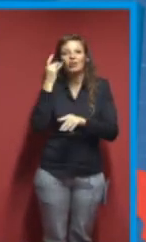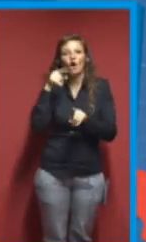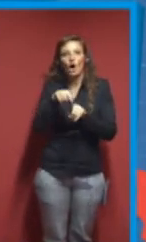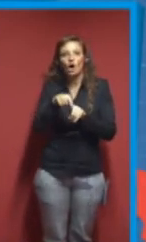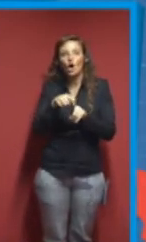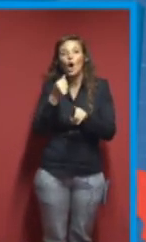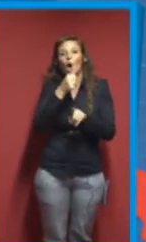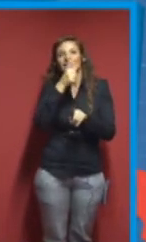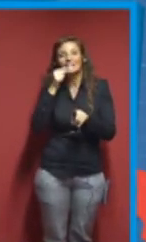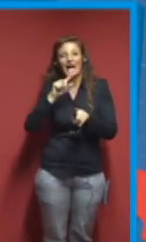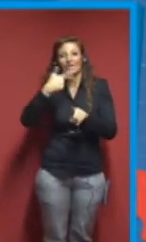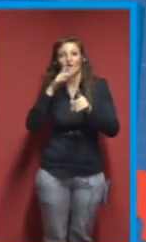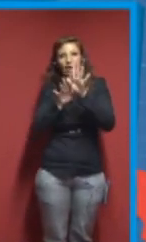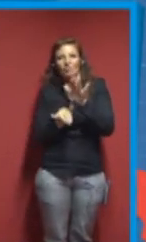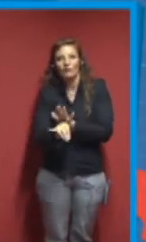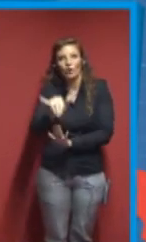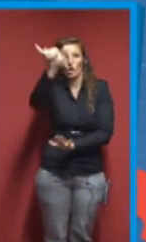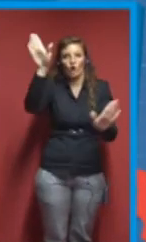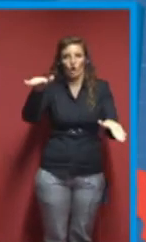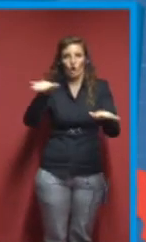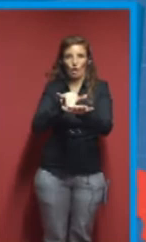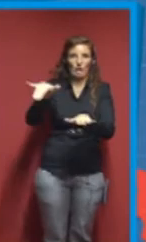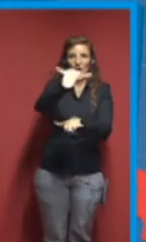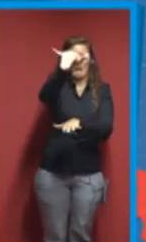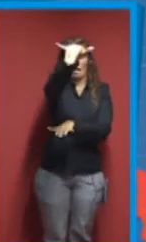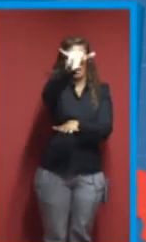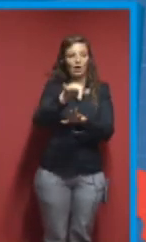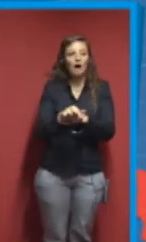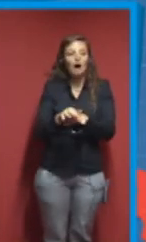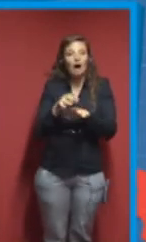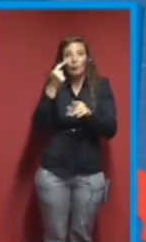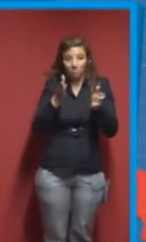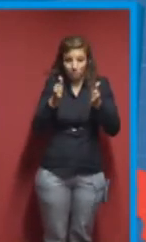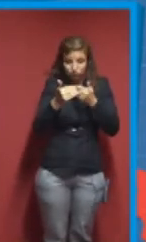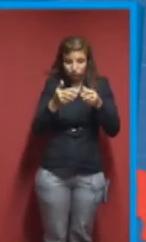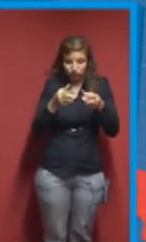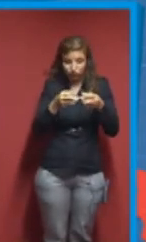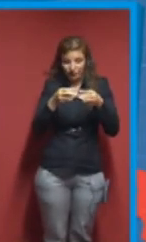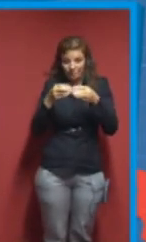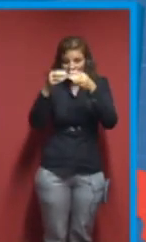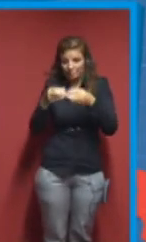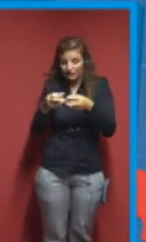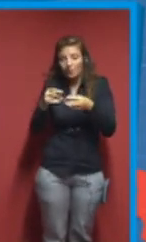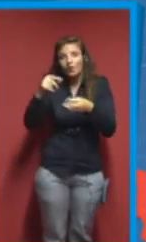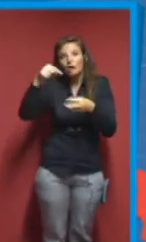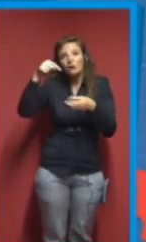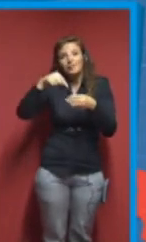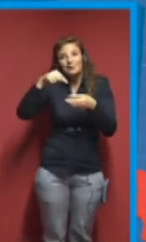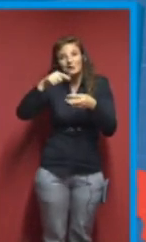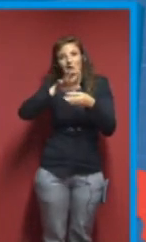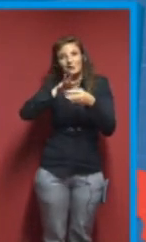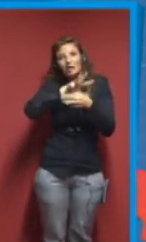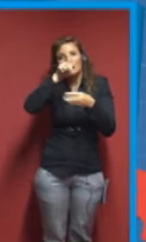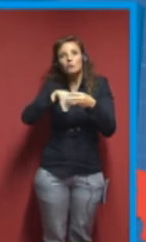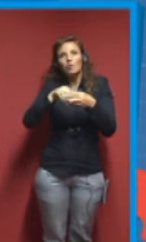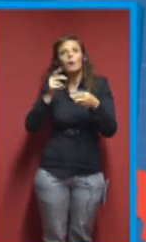Now, that same sensor, the same sensor, is in your mobile phone. Accelerometers, rate gyros, you name it. There